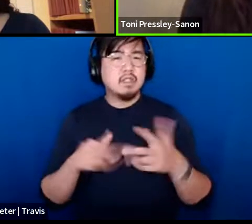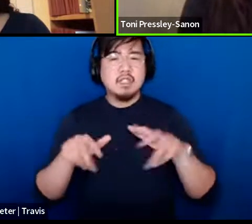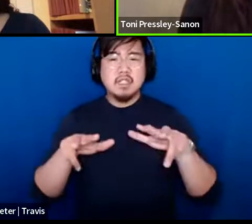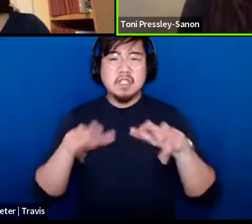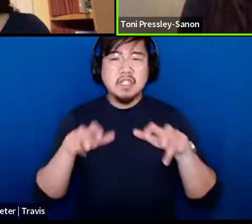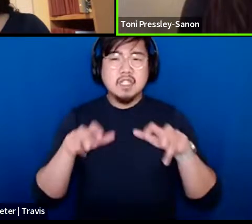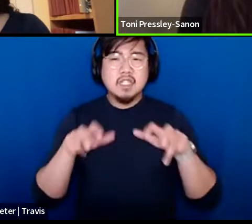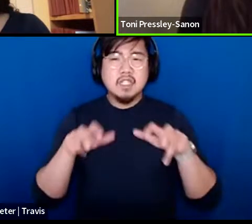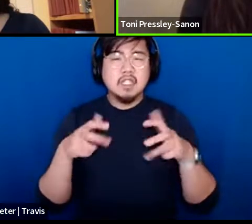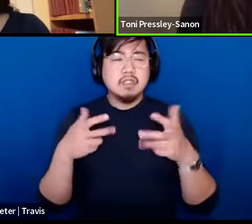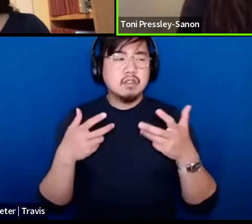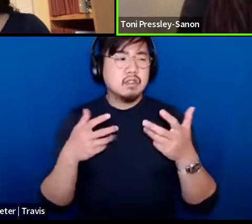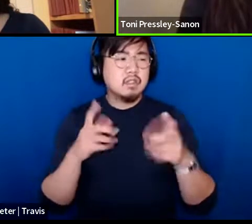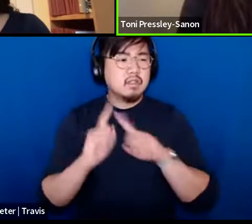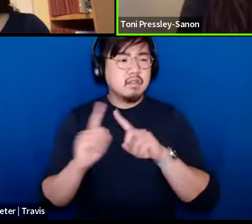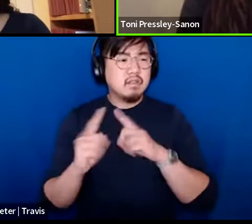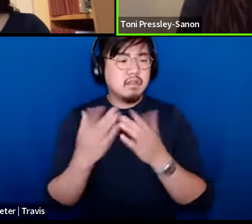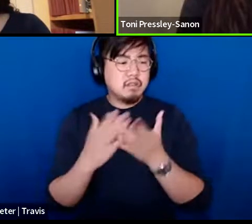avarice,